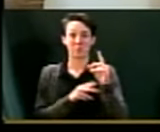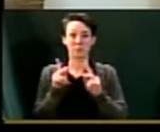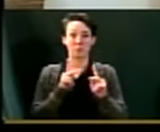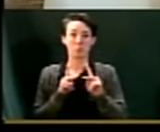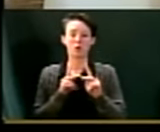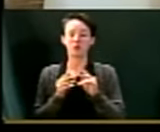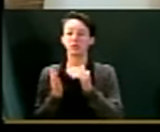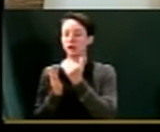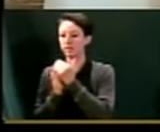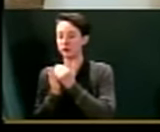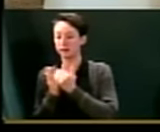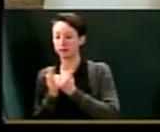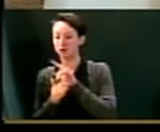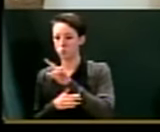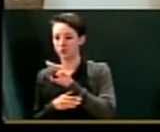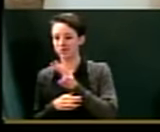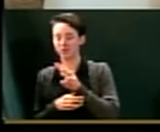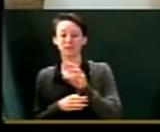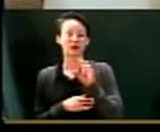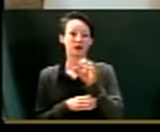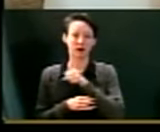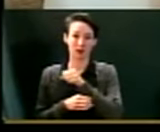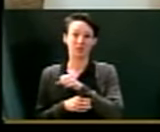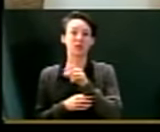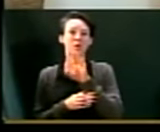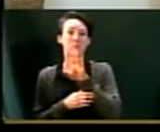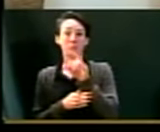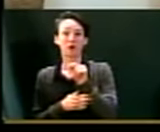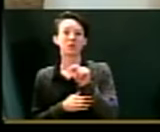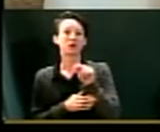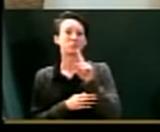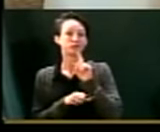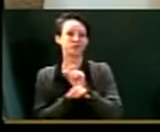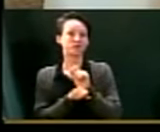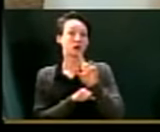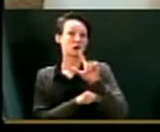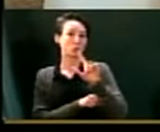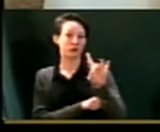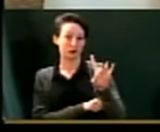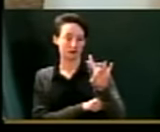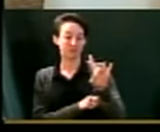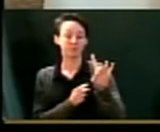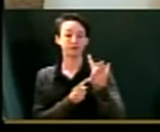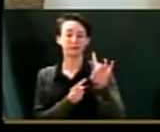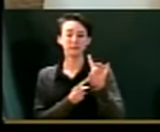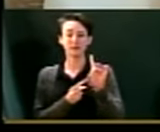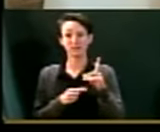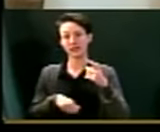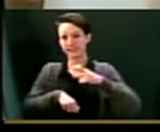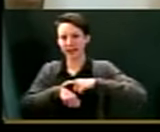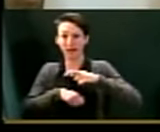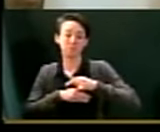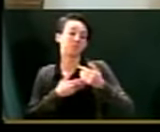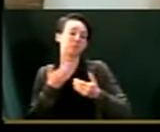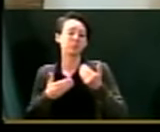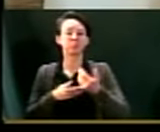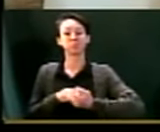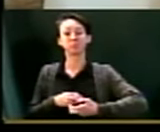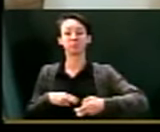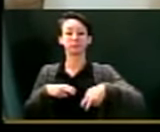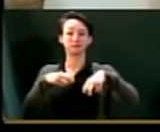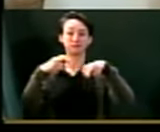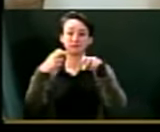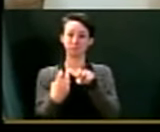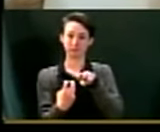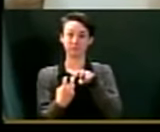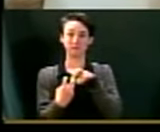email, but there were 28 people. And taking time to sit down with those 28 people and